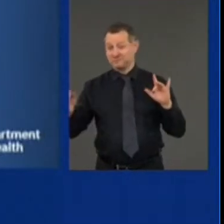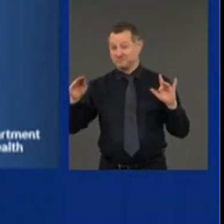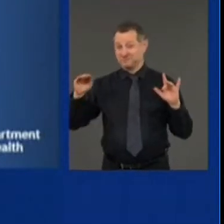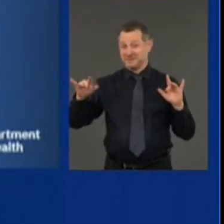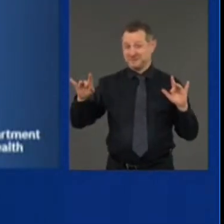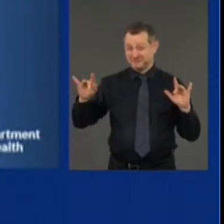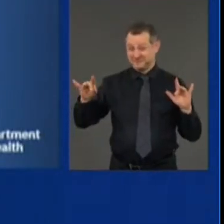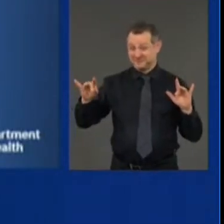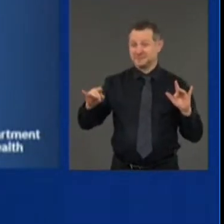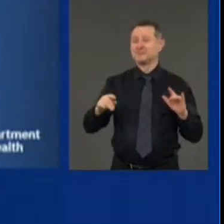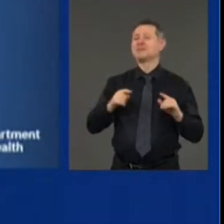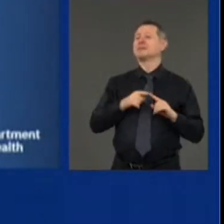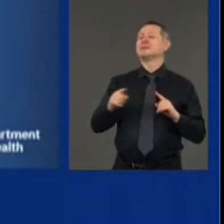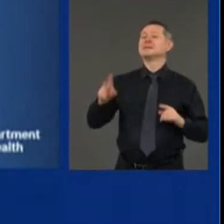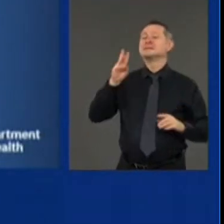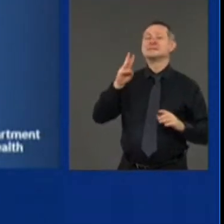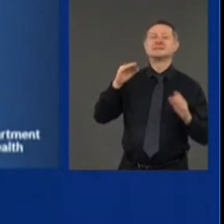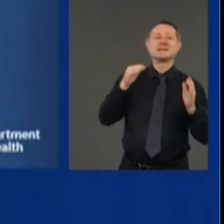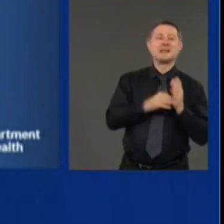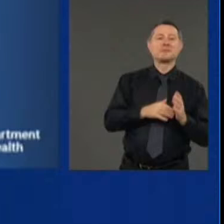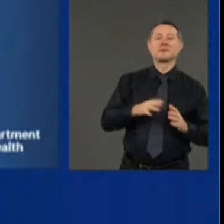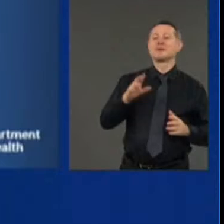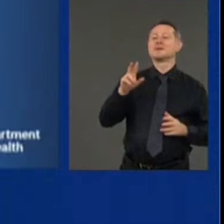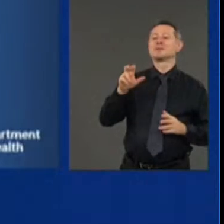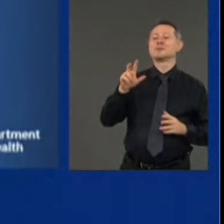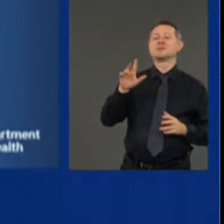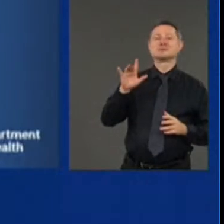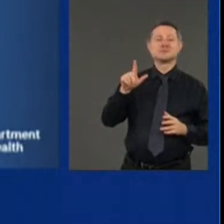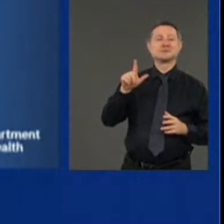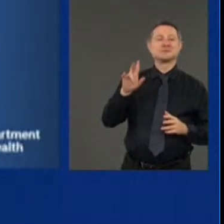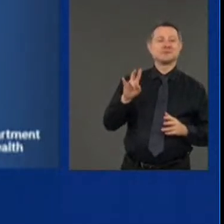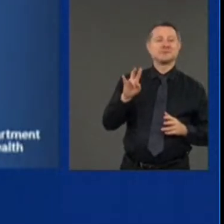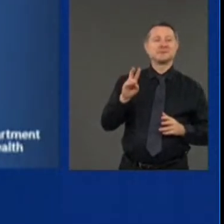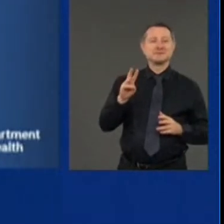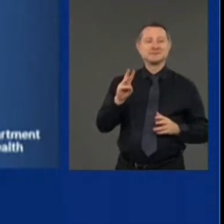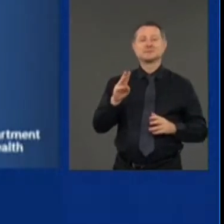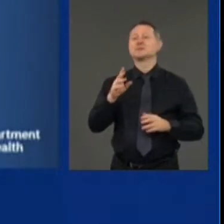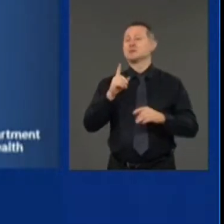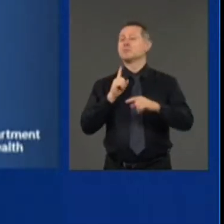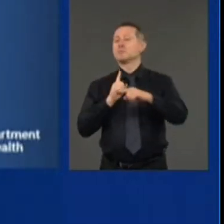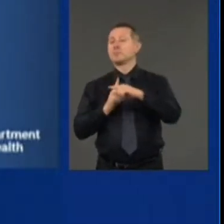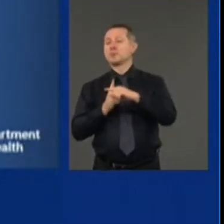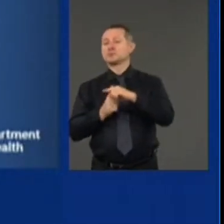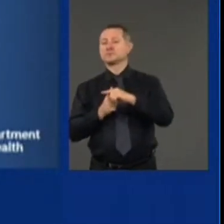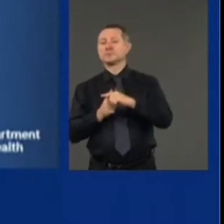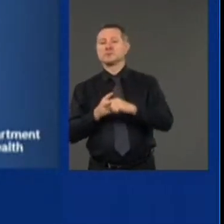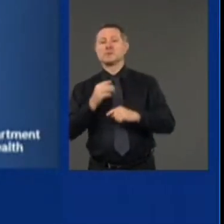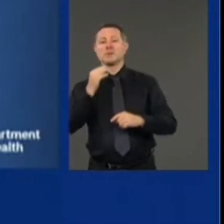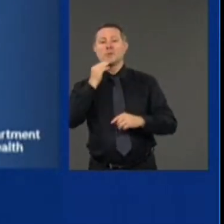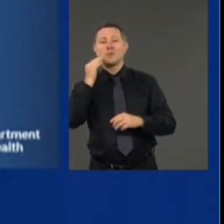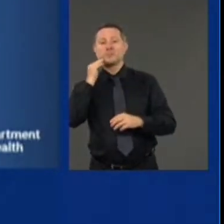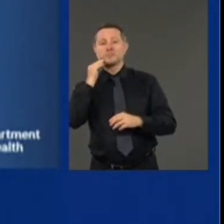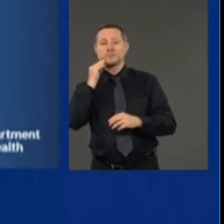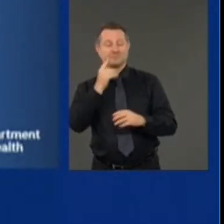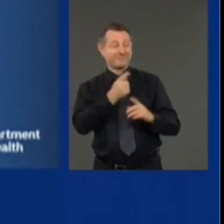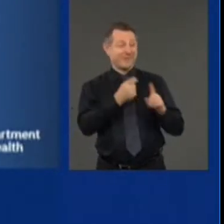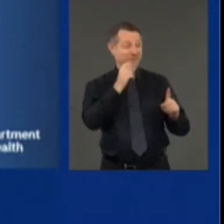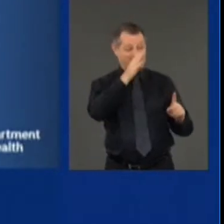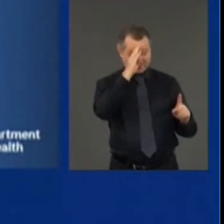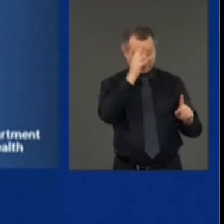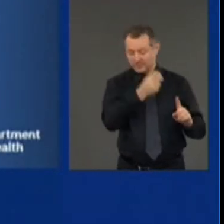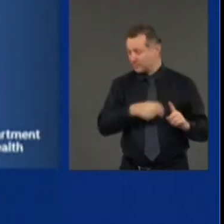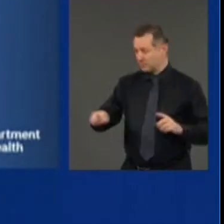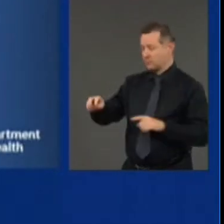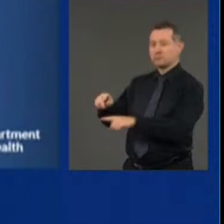had 6,326 COVID-positive patients that were admitted to the nursing homes from the hospitals when COVID hospitalizations